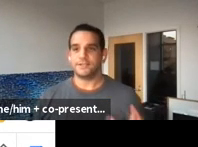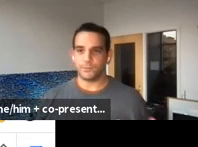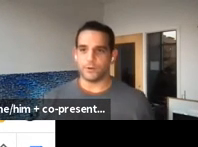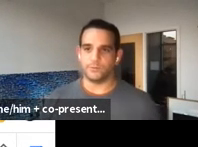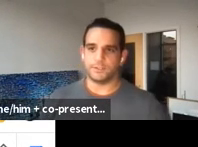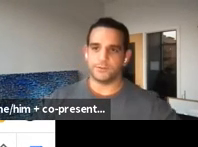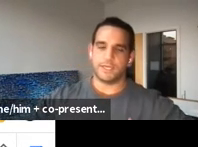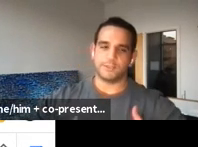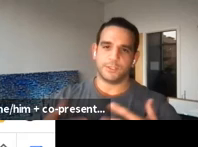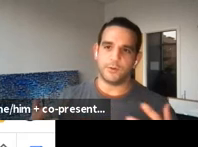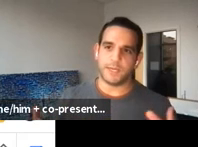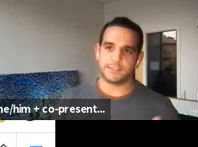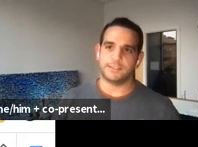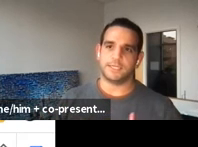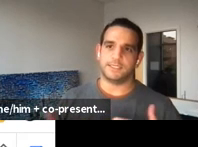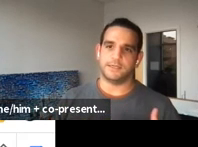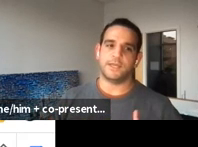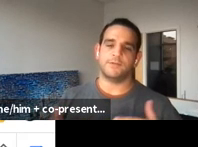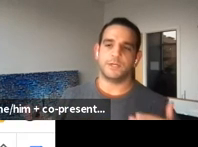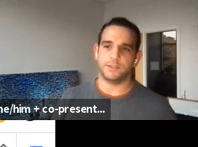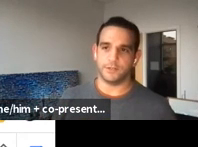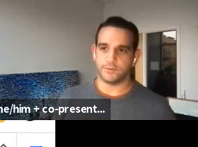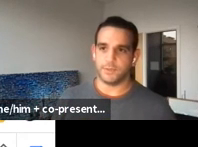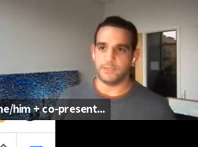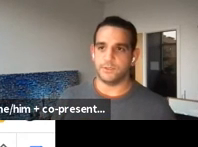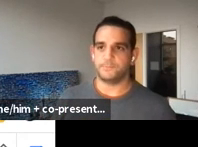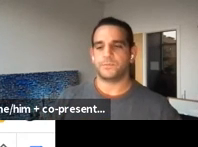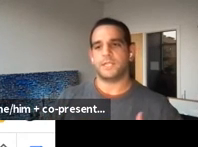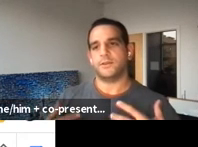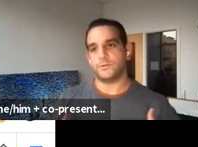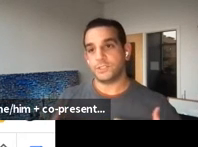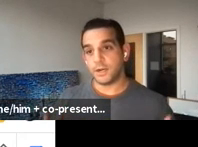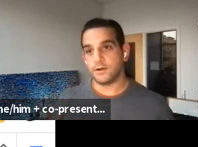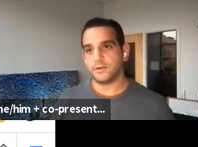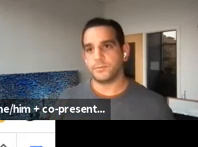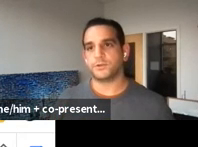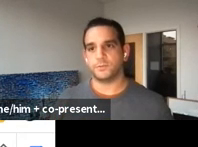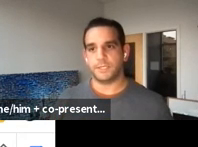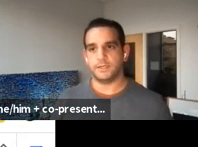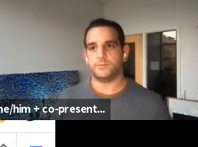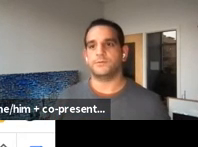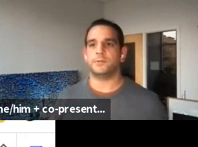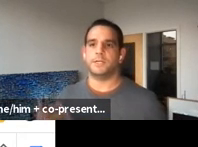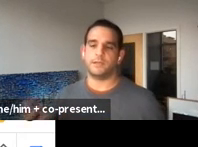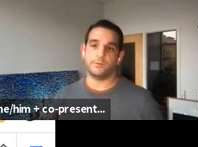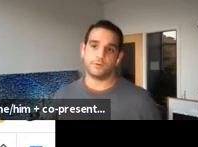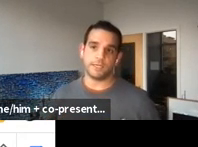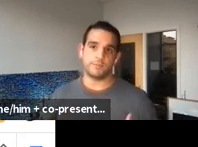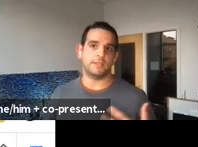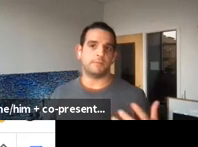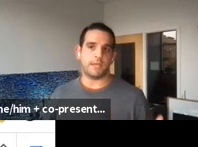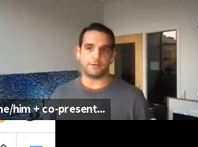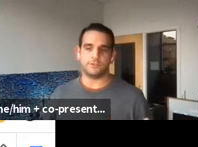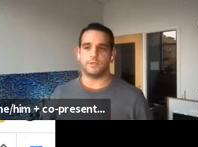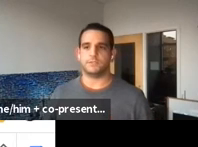this is an important one. So as we go back to this idea of everybody learning from anyone, now that we've shared personal media, we've shared media that we've created,